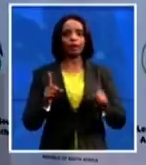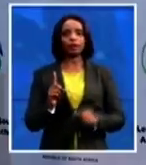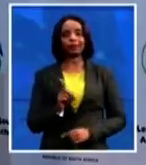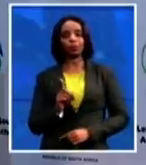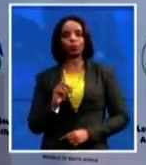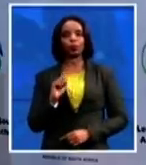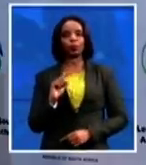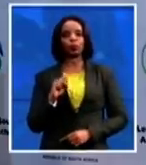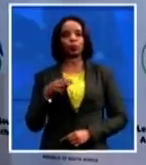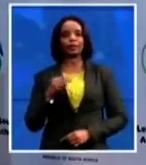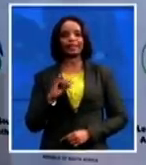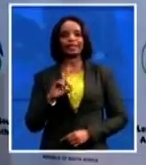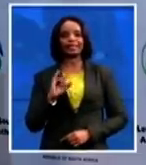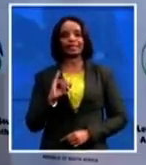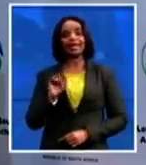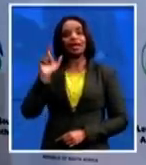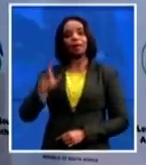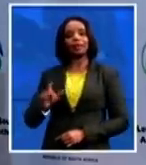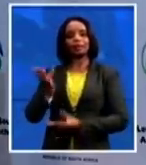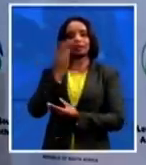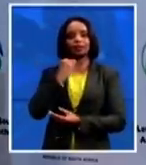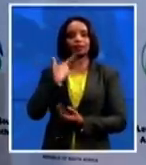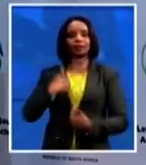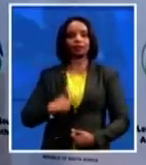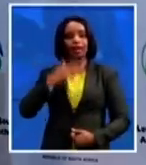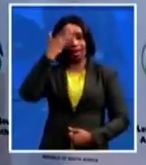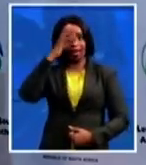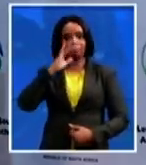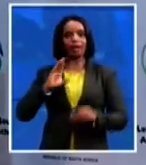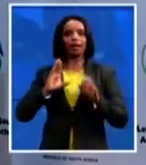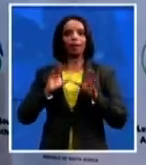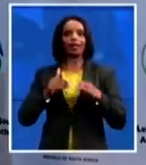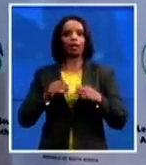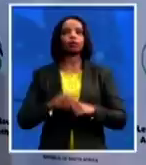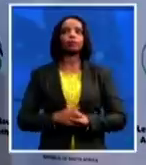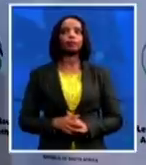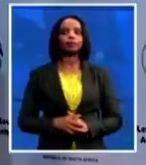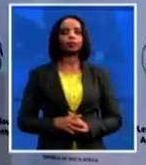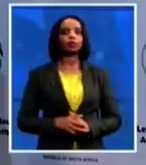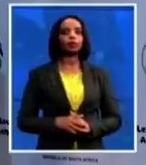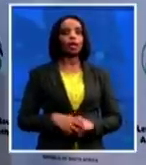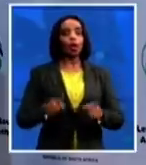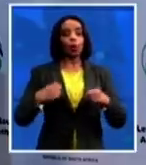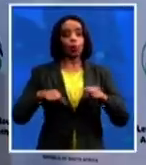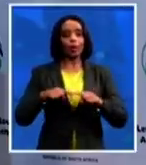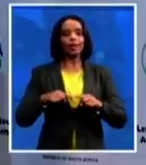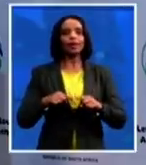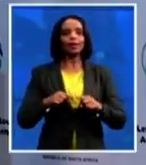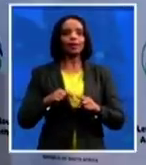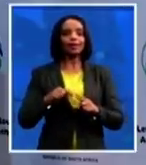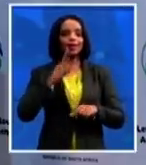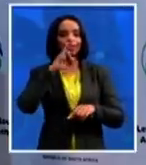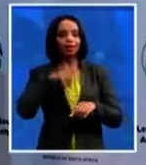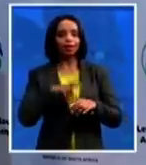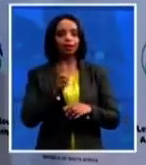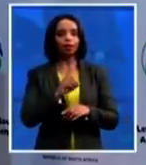matter we're supposed to have checked before we come here. All we know is that that team is busy deep in their work as we